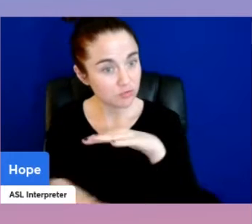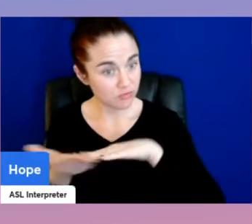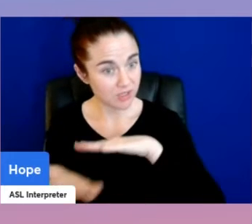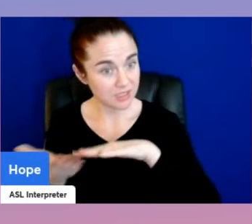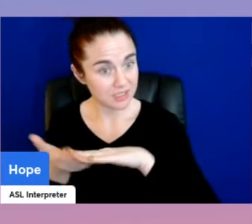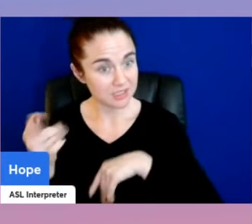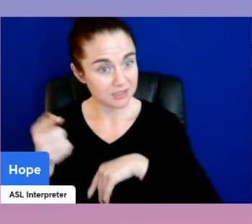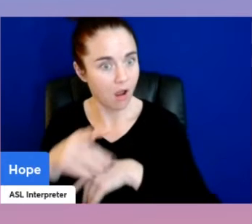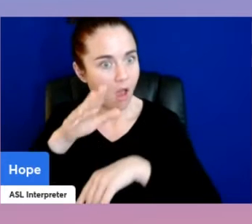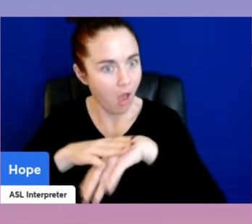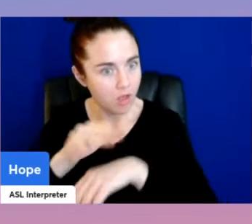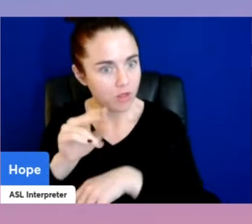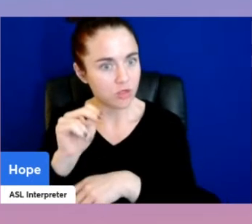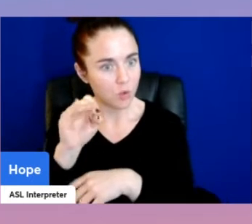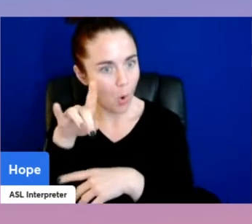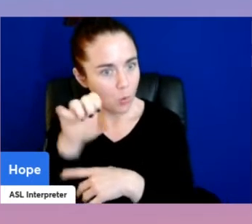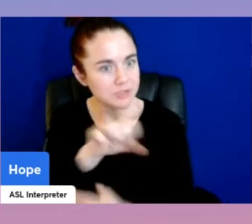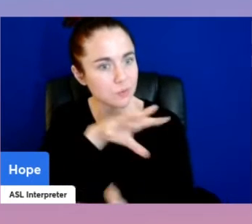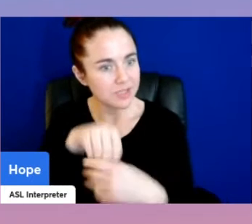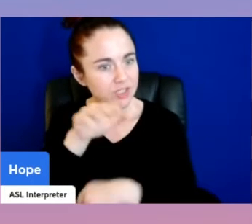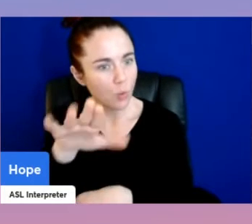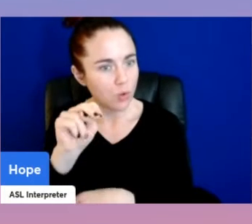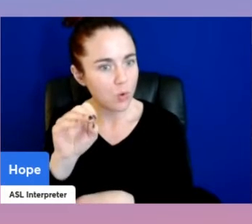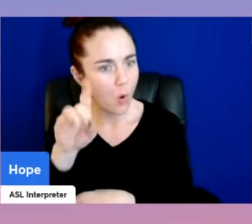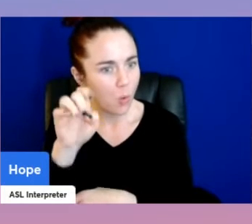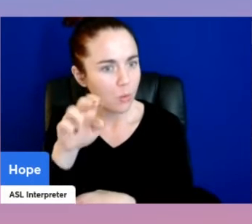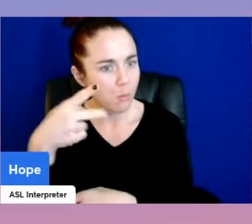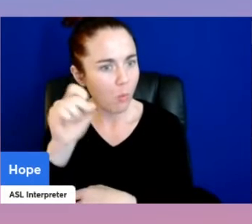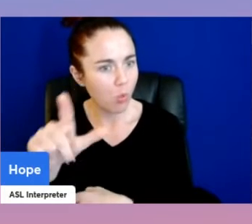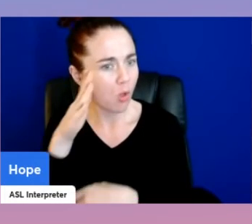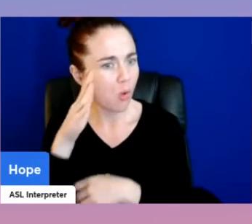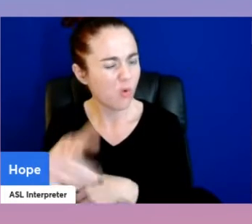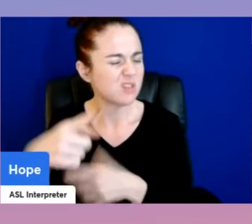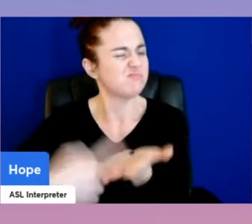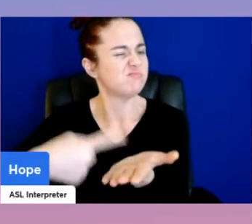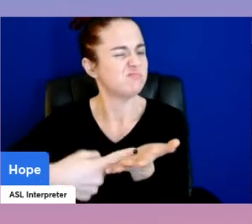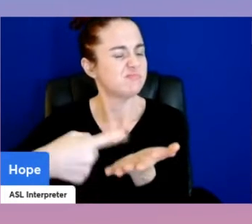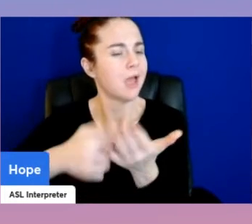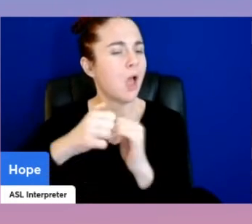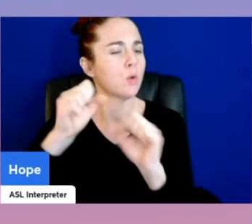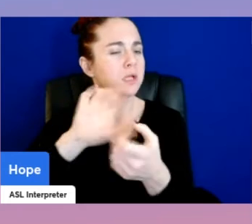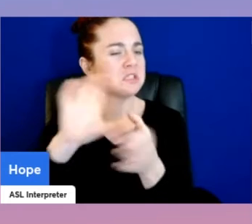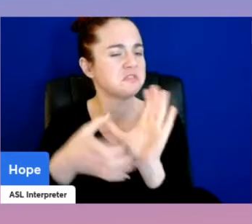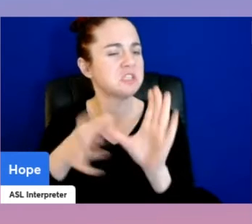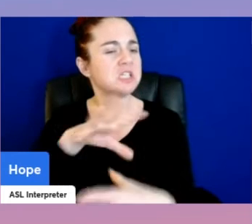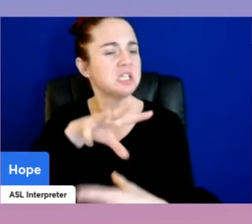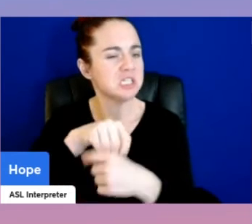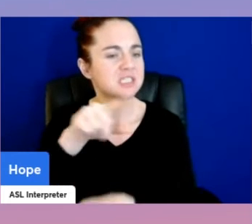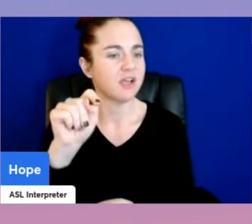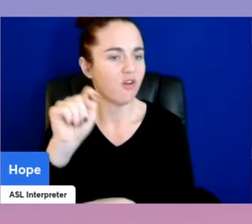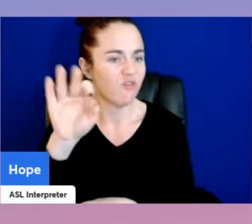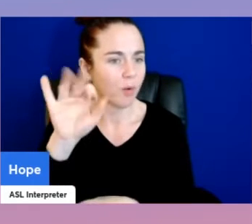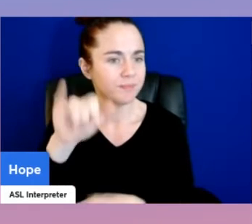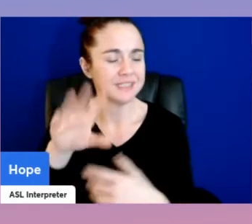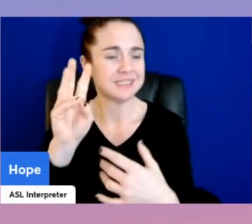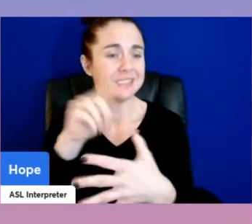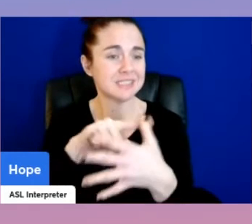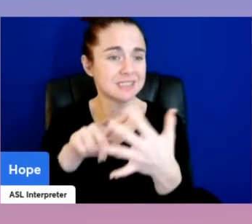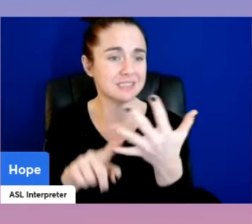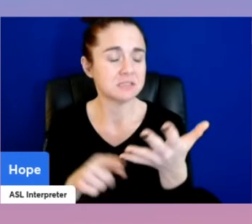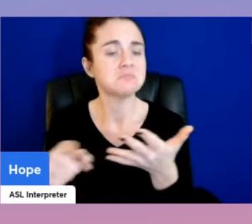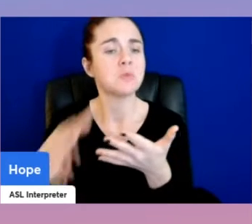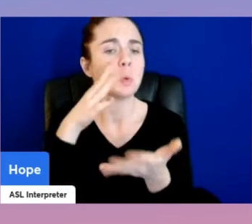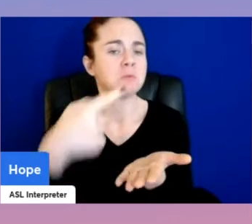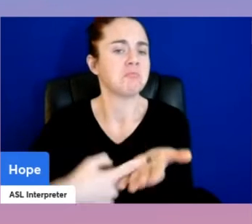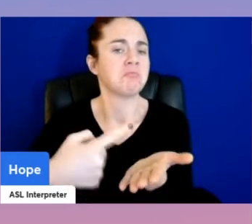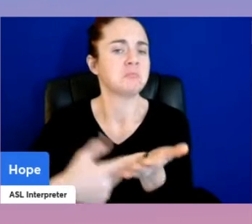the nodes within your node pools. So we'll take a peek at that and how to configure that through Terraform. So these are really the 6 focus areas for my talk